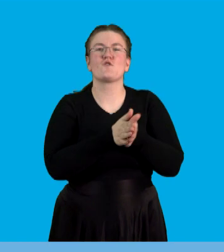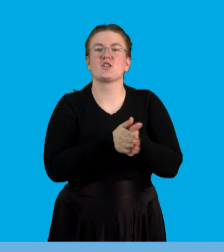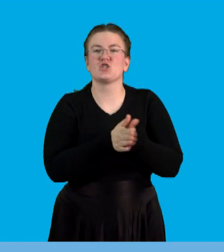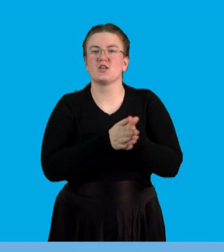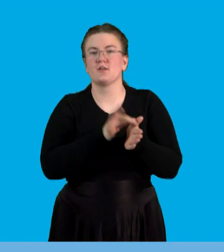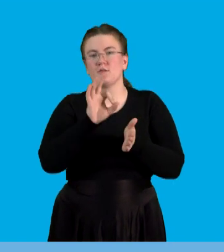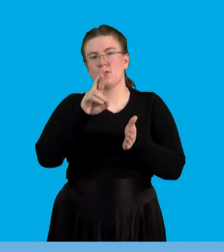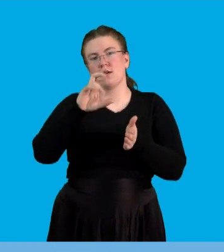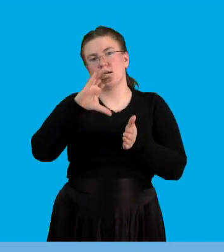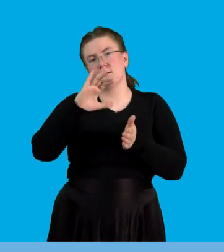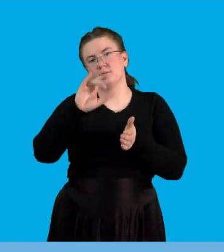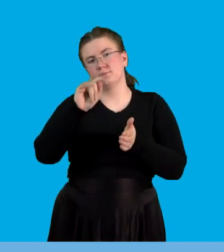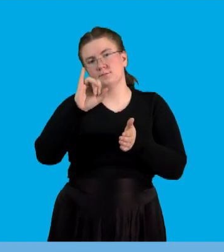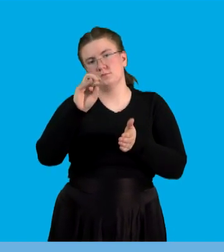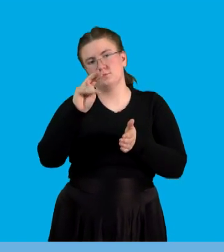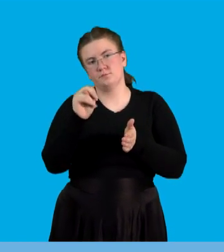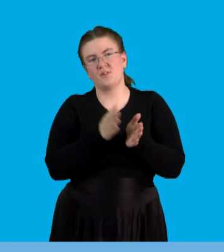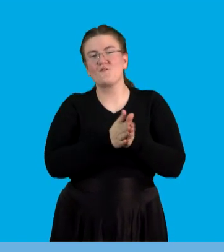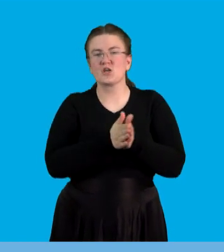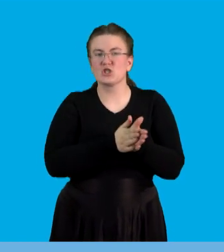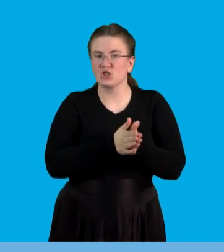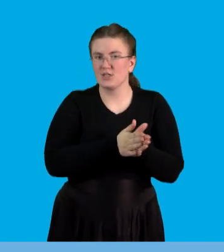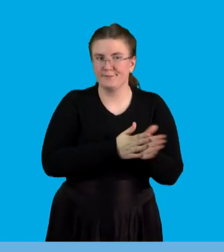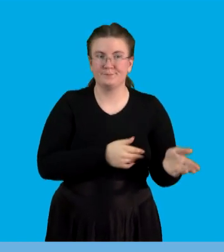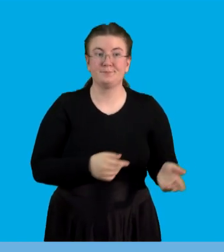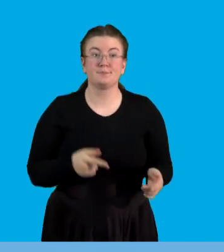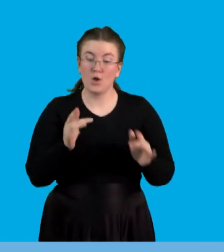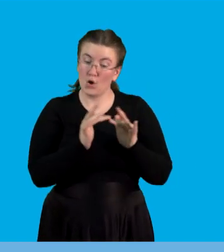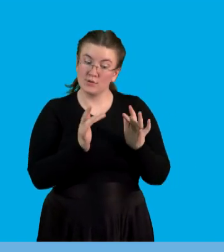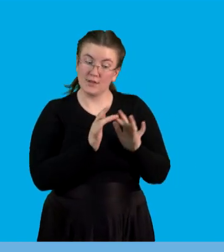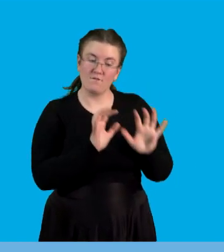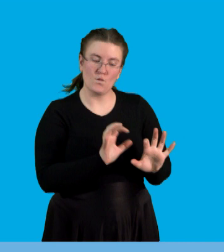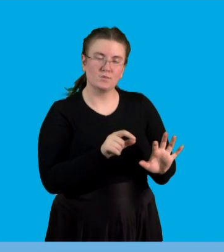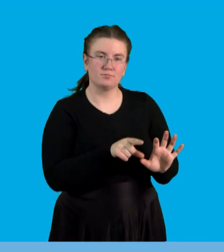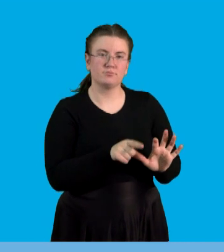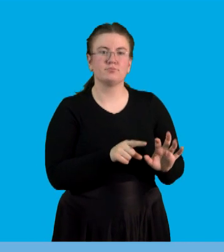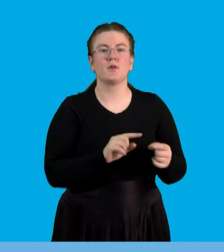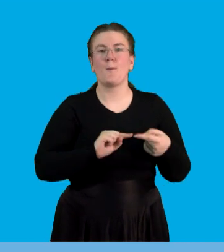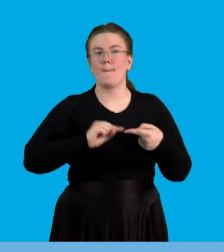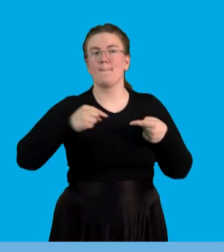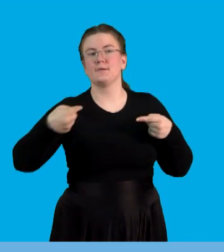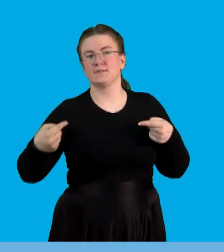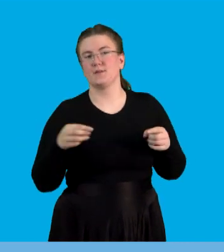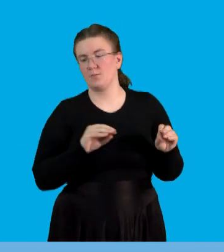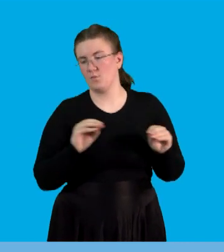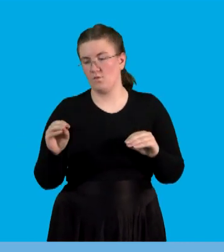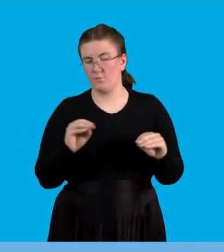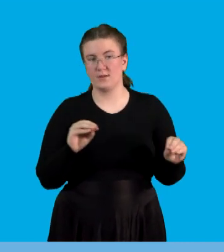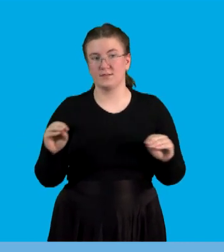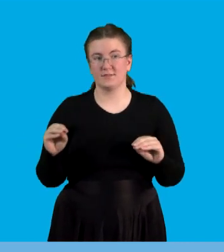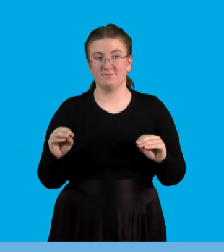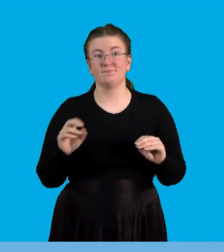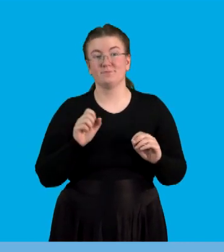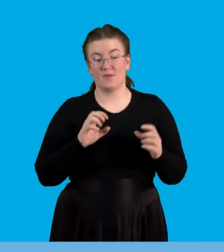friction. Now this is also a contact force that opposes the movement of an object across a surface.